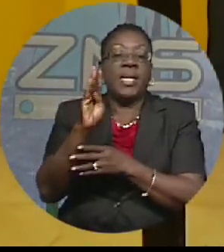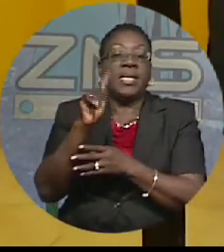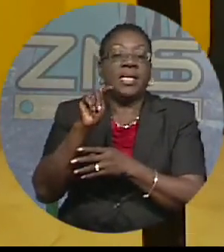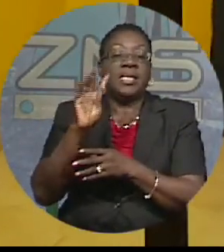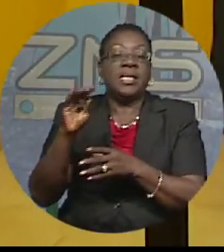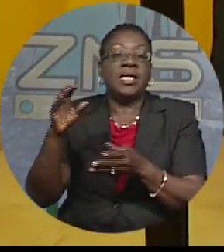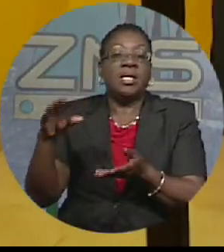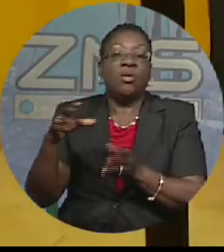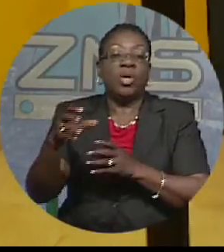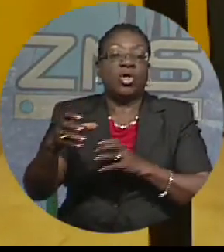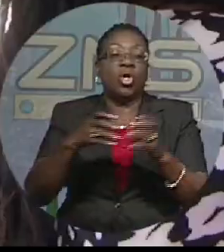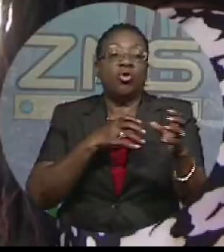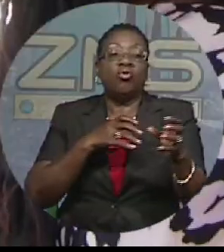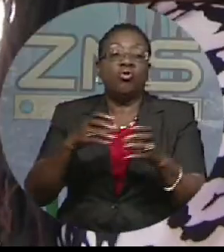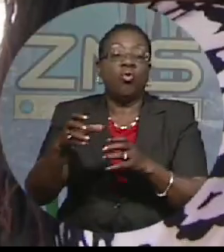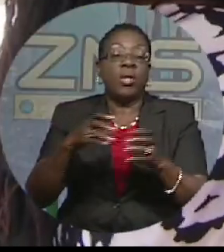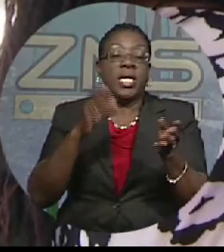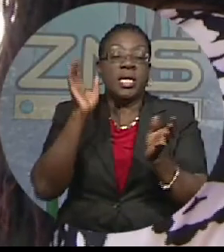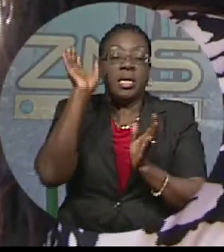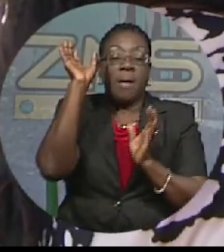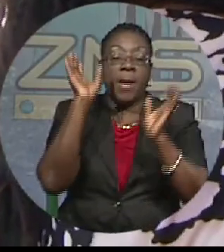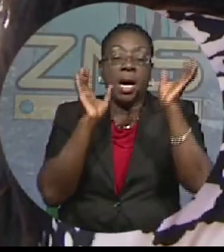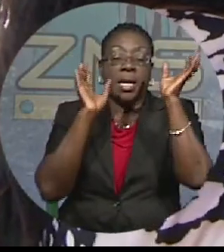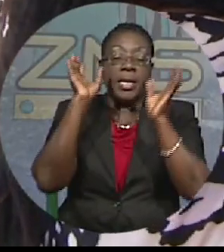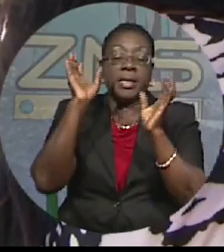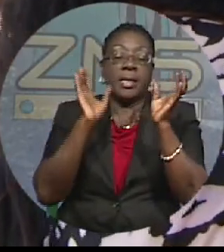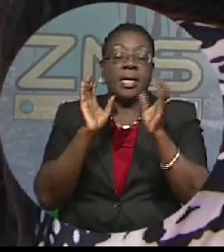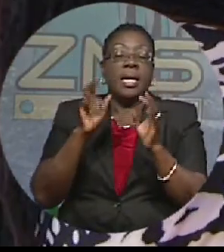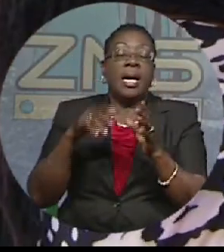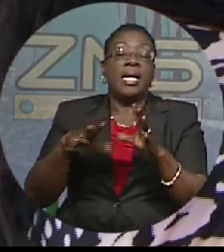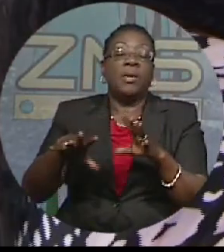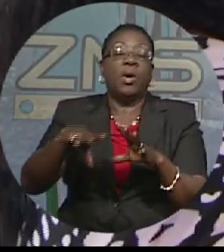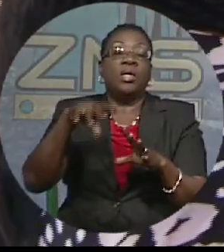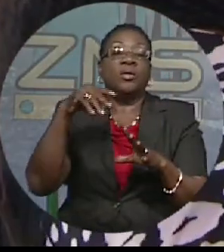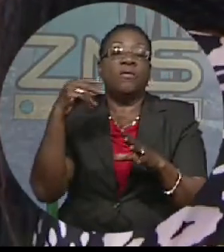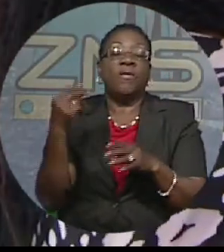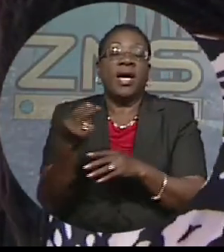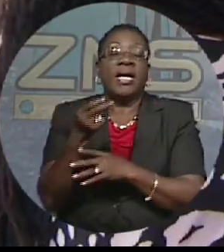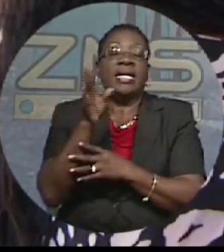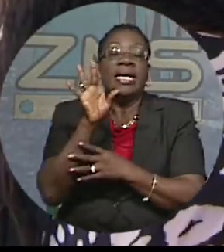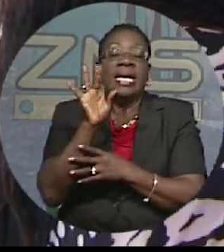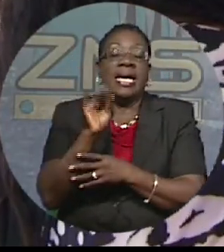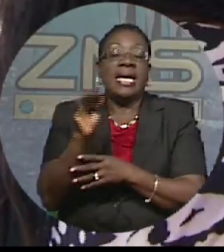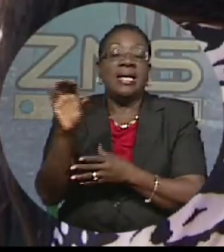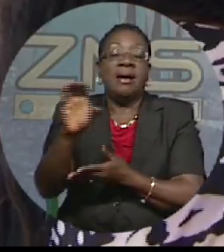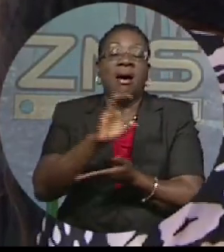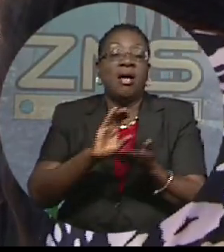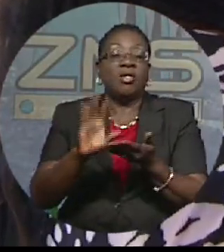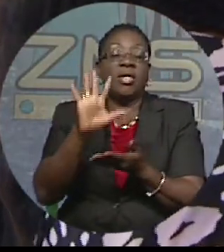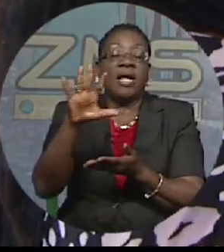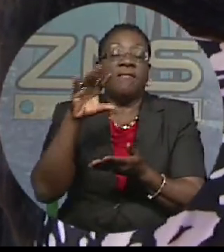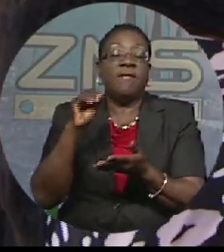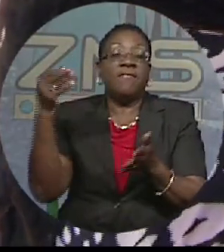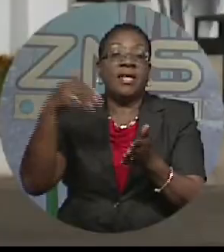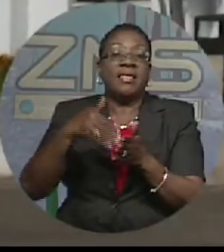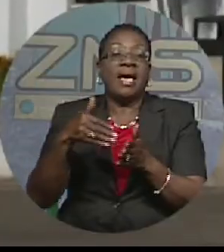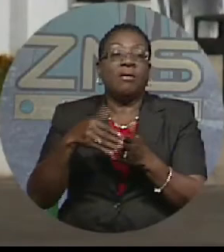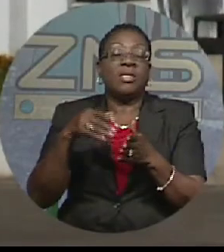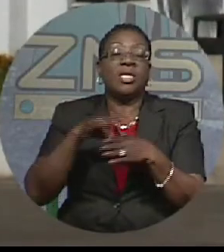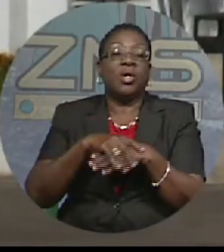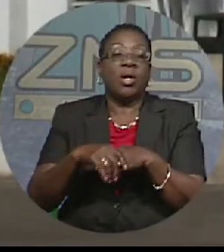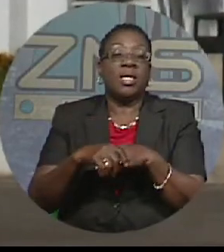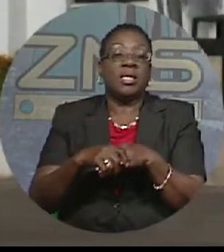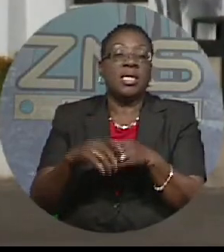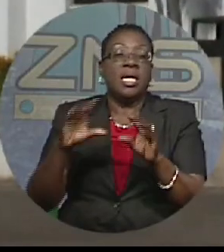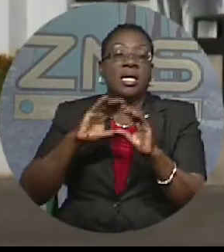BTC. Williams said BTC was also fined an $850,000 fee to ERCA's appeal tribunal. The